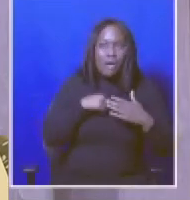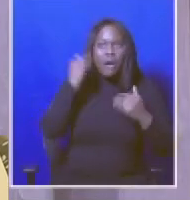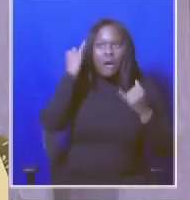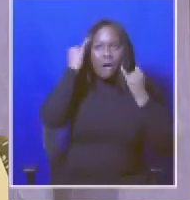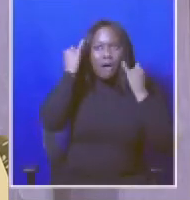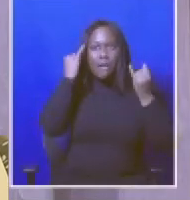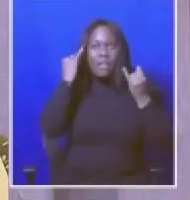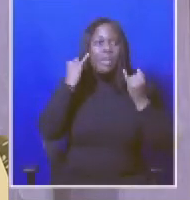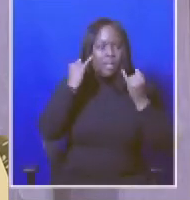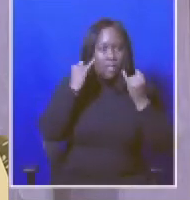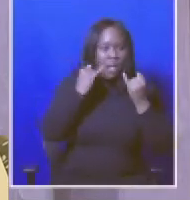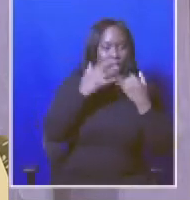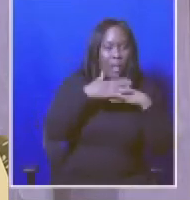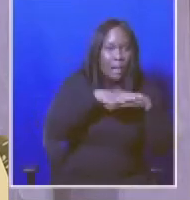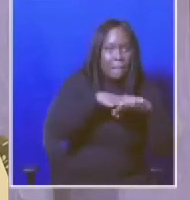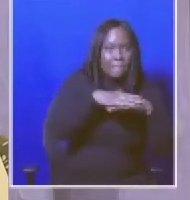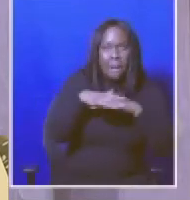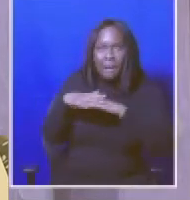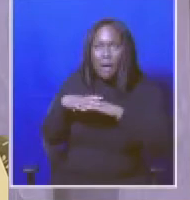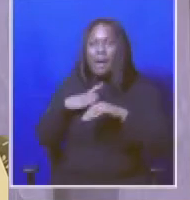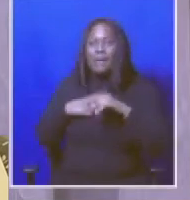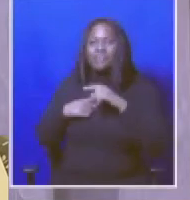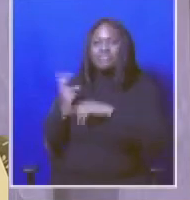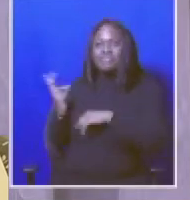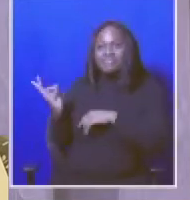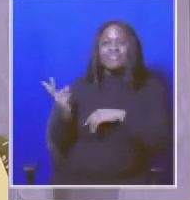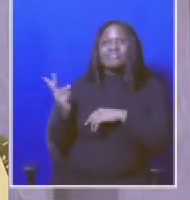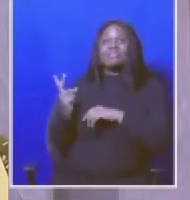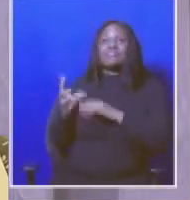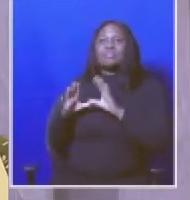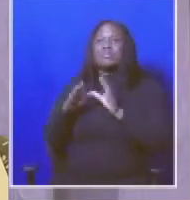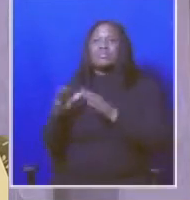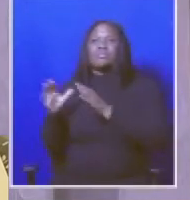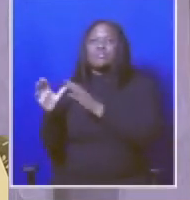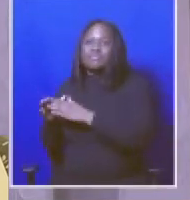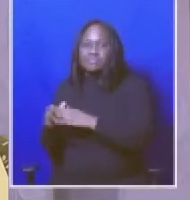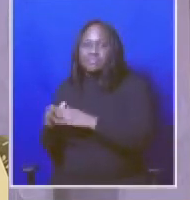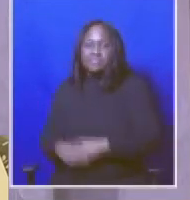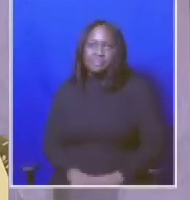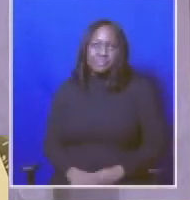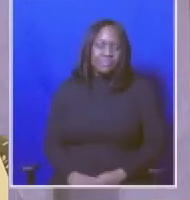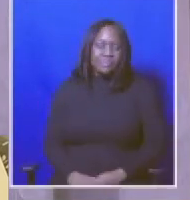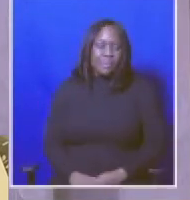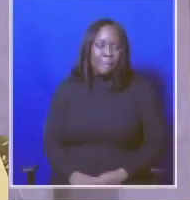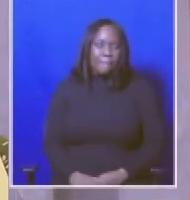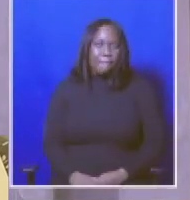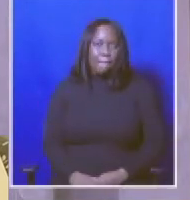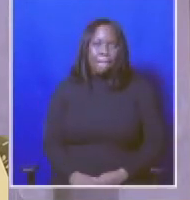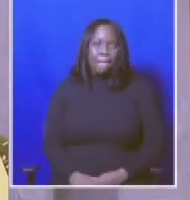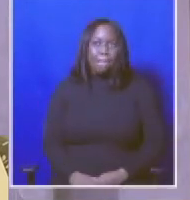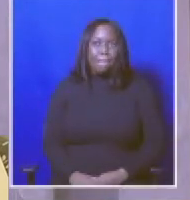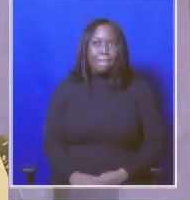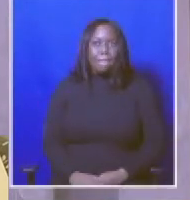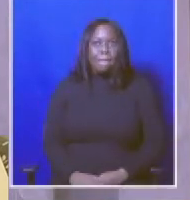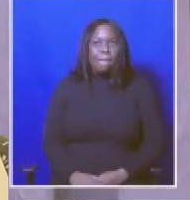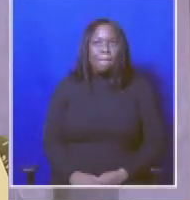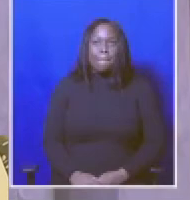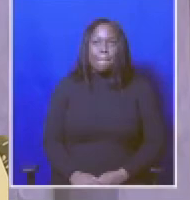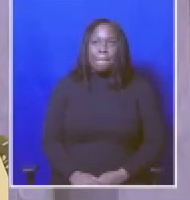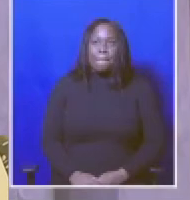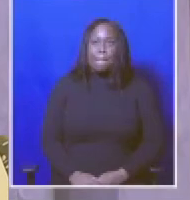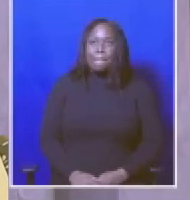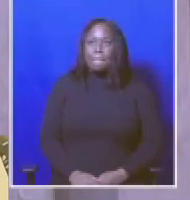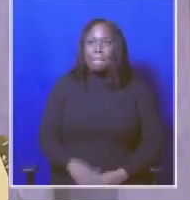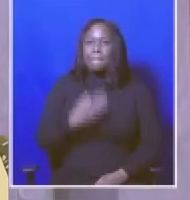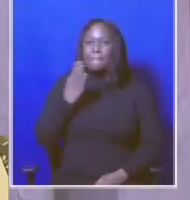and they are helping us a lot. Thank you very much. Thank you very much, Deputy President. Well, we'll then proceed to